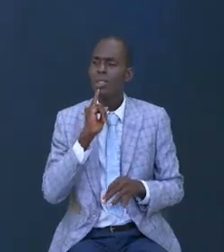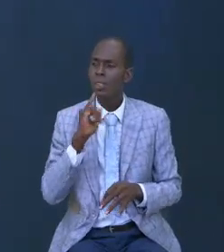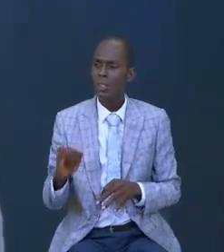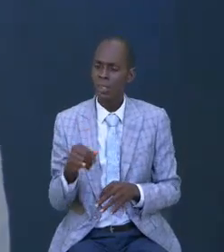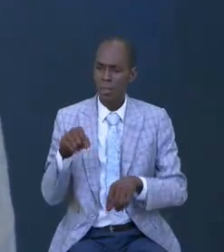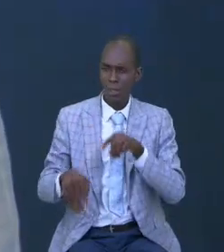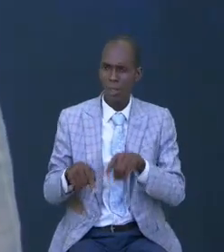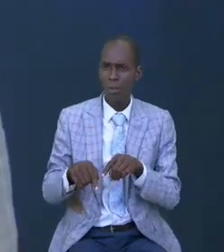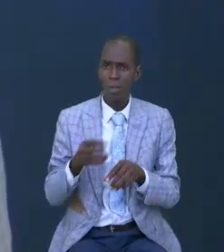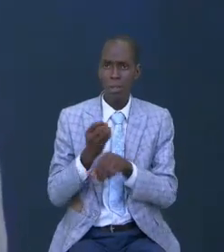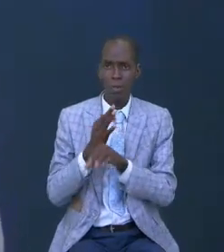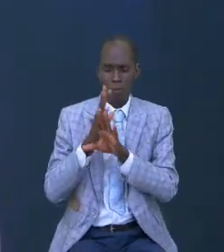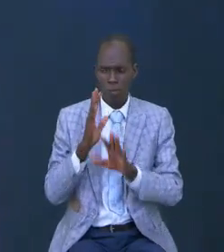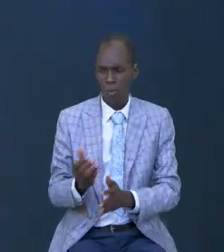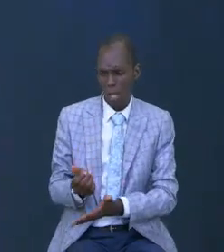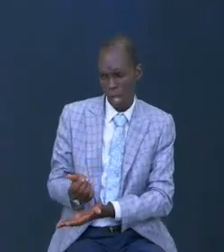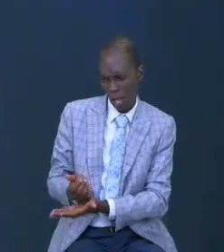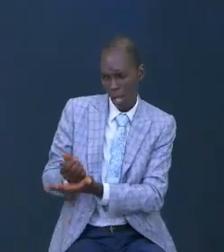counselors, ushers, give them